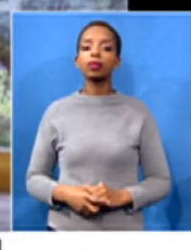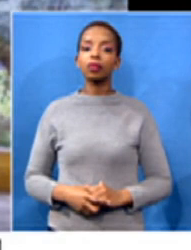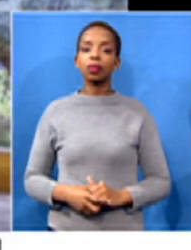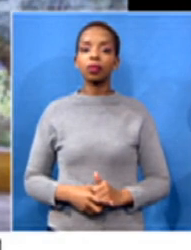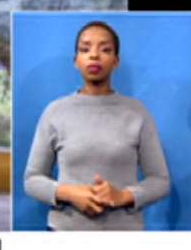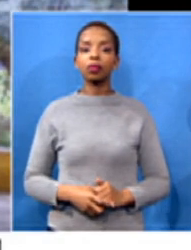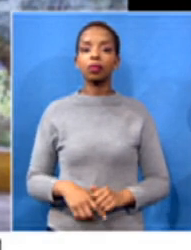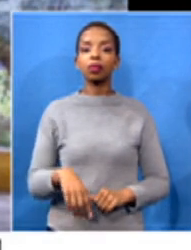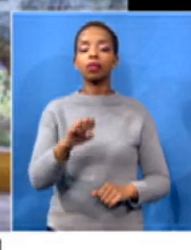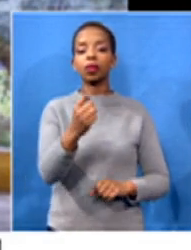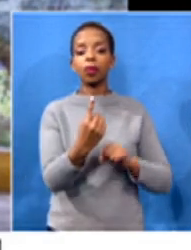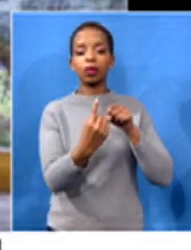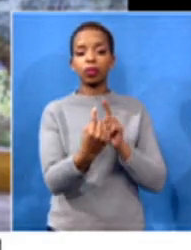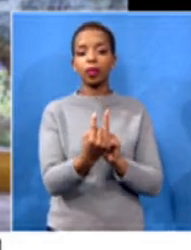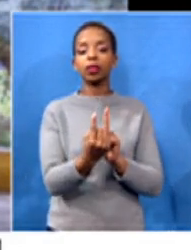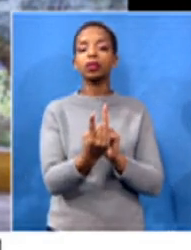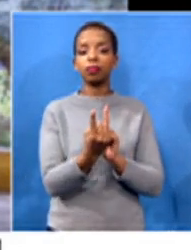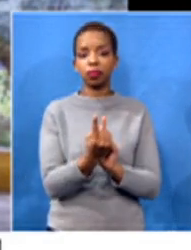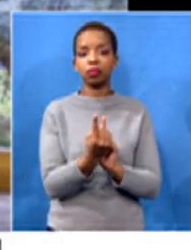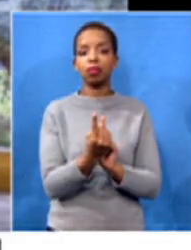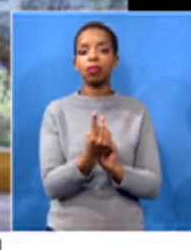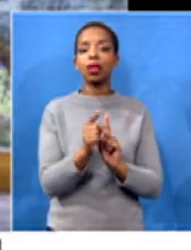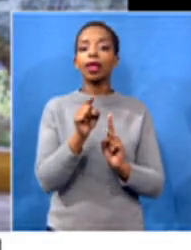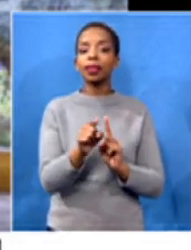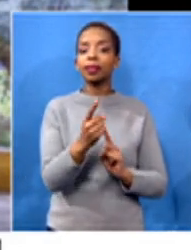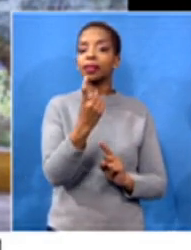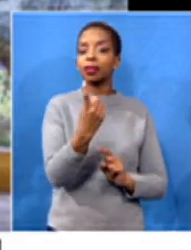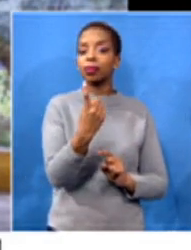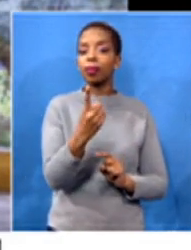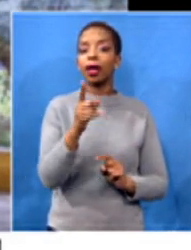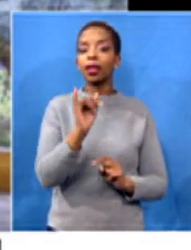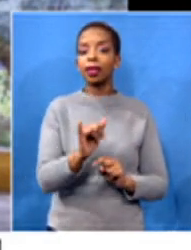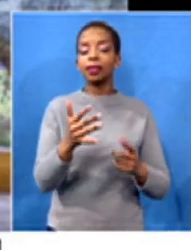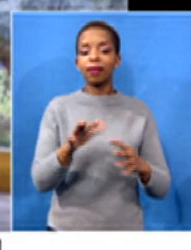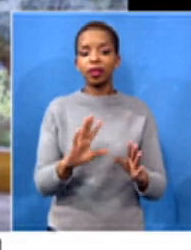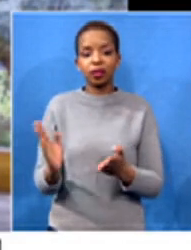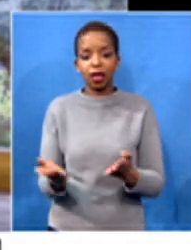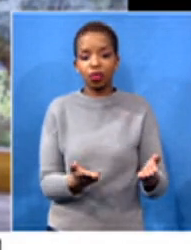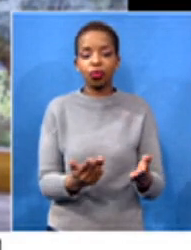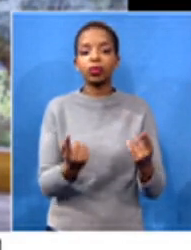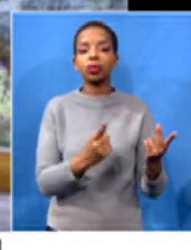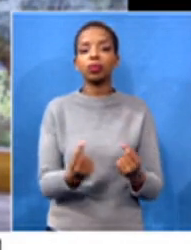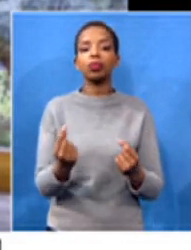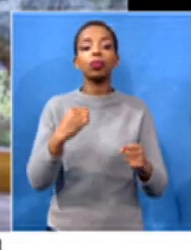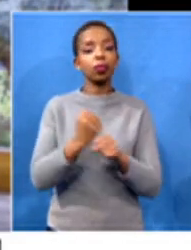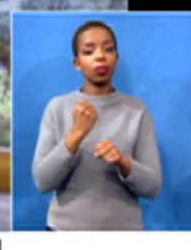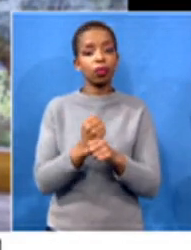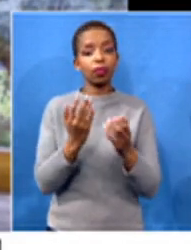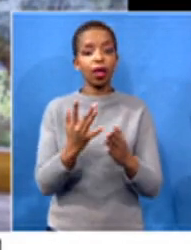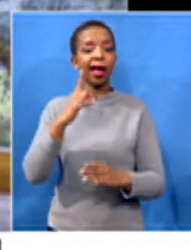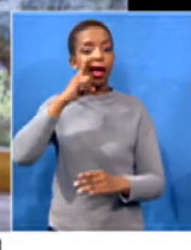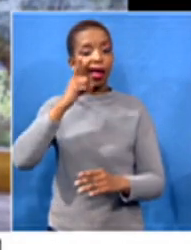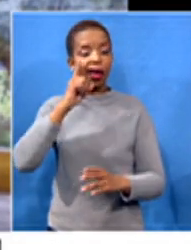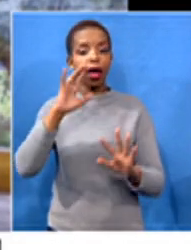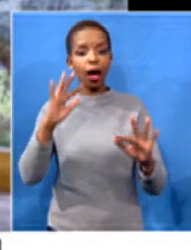the right trajectory. And this is why the NPC has stepped in to produce this work, to look at how to course correct.